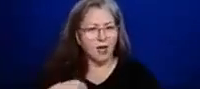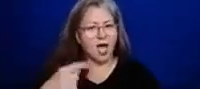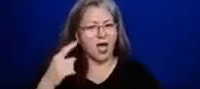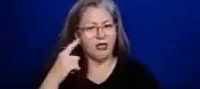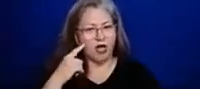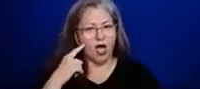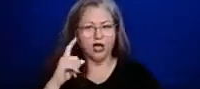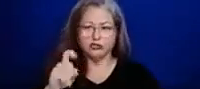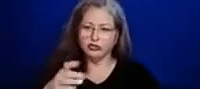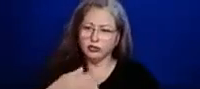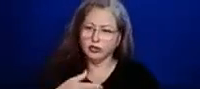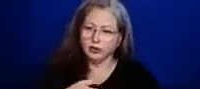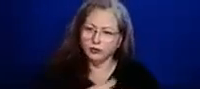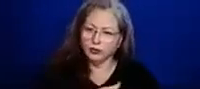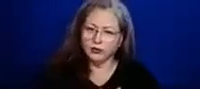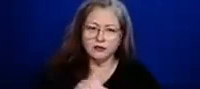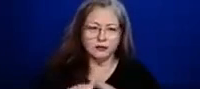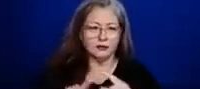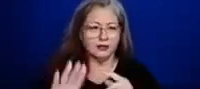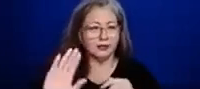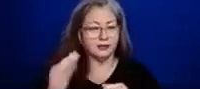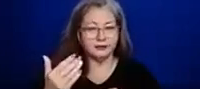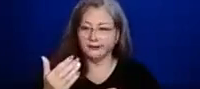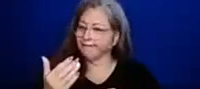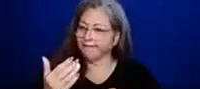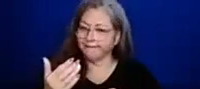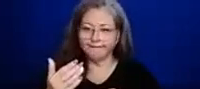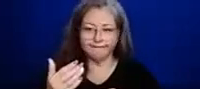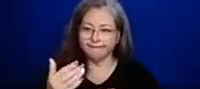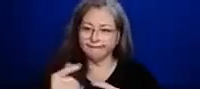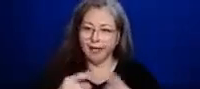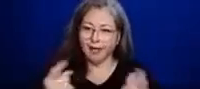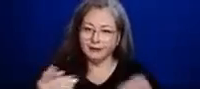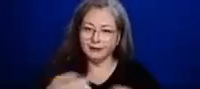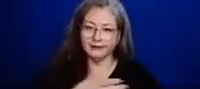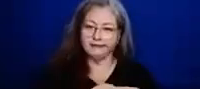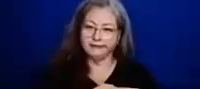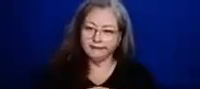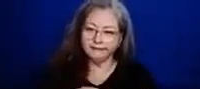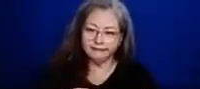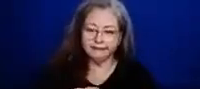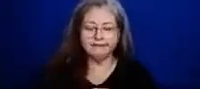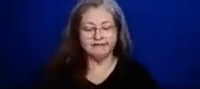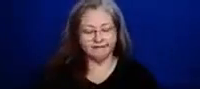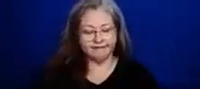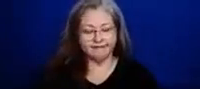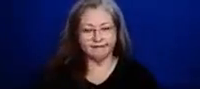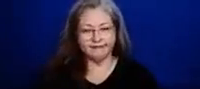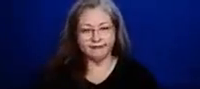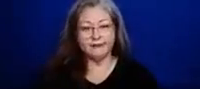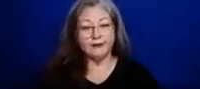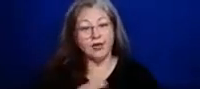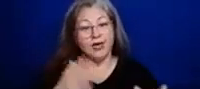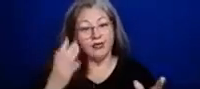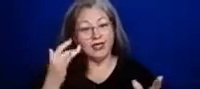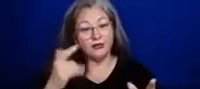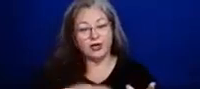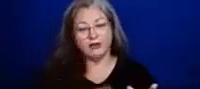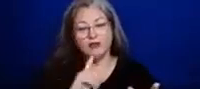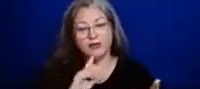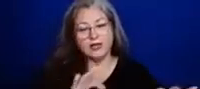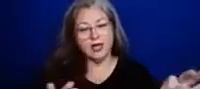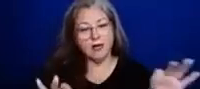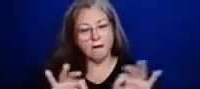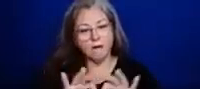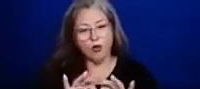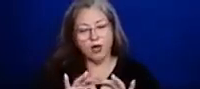going the other way, but it's not, it's going the wrong way, absolutely. That's why it's so important to do